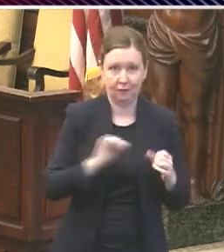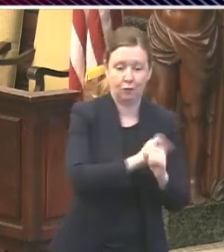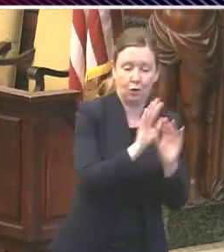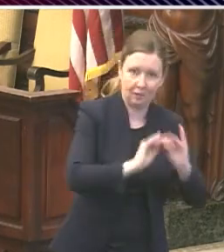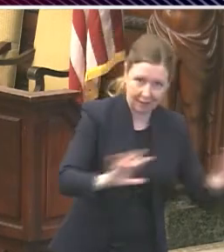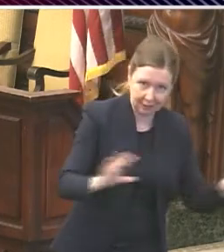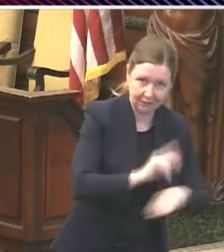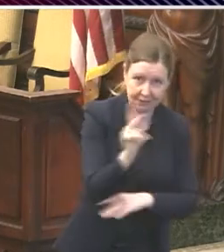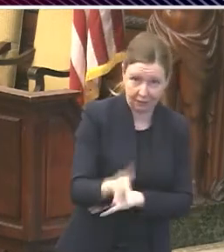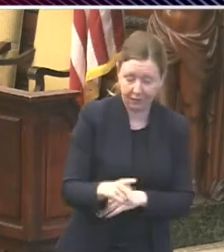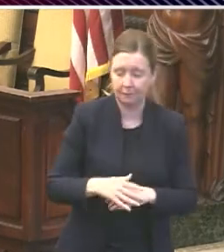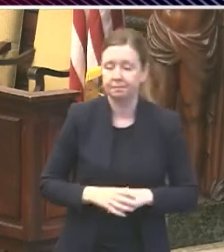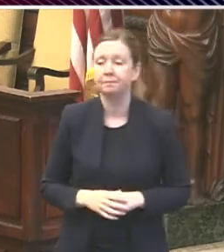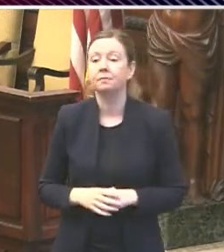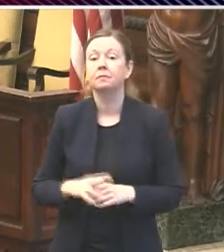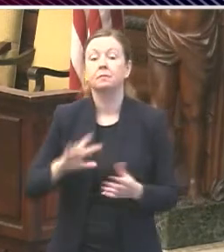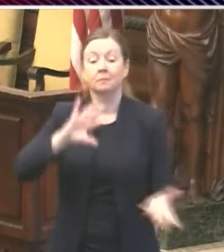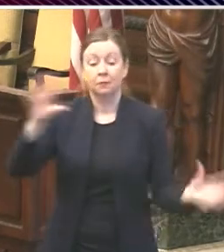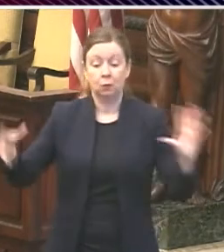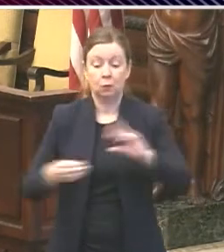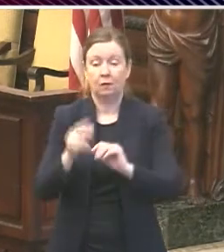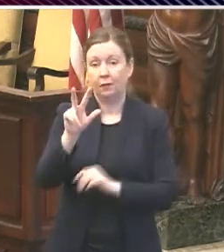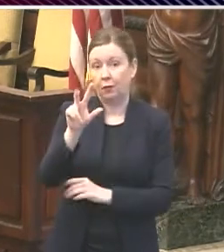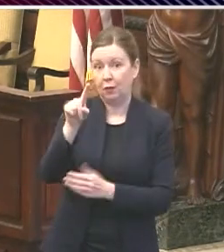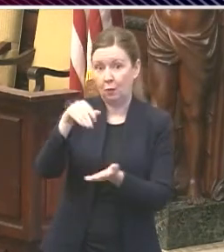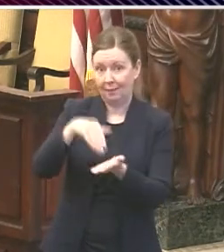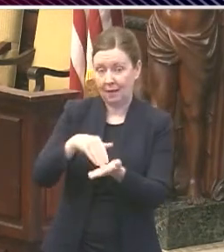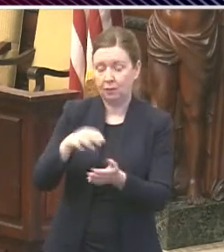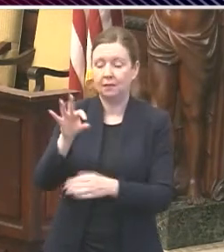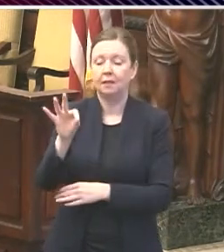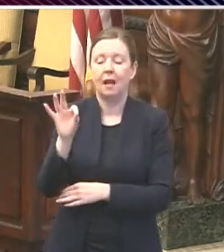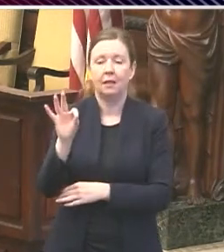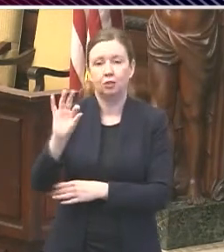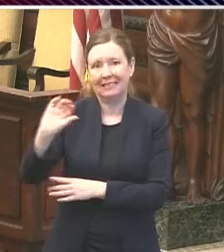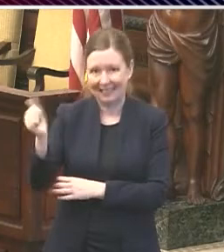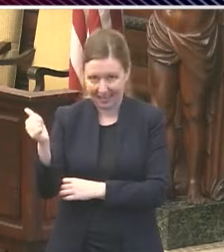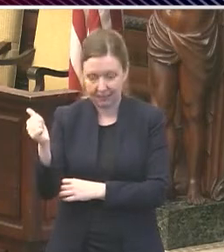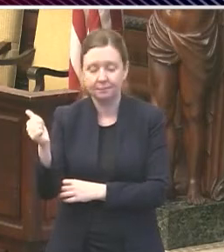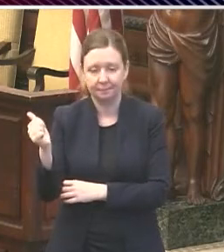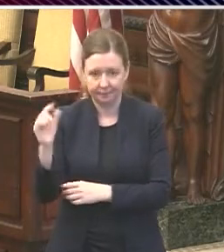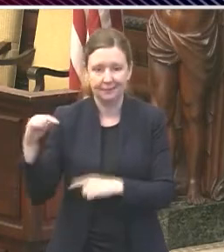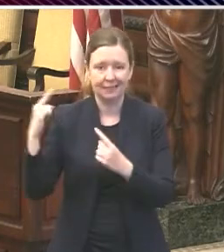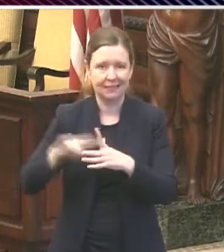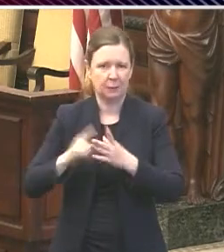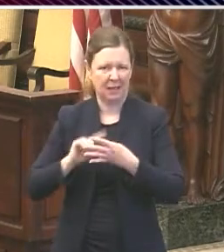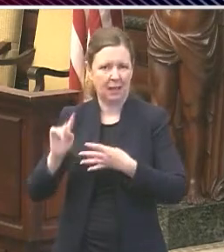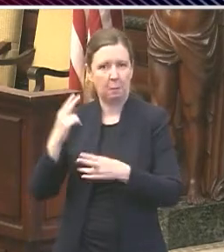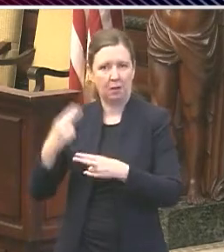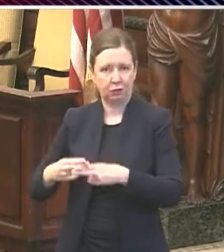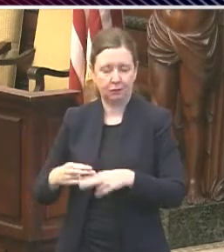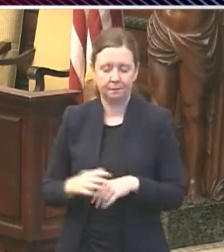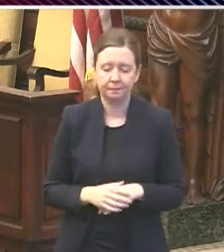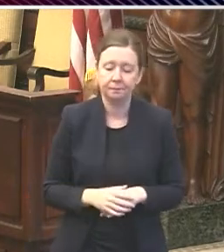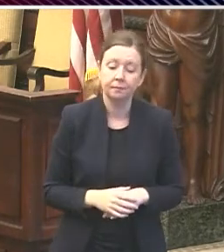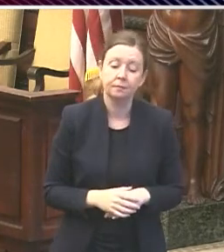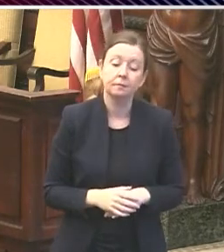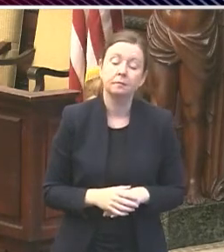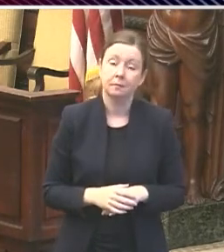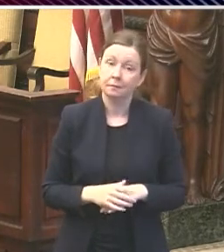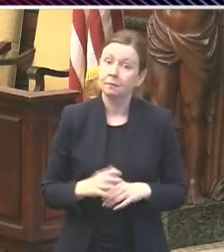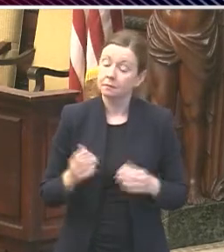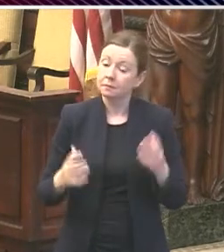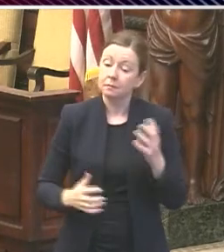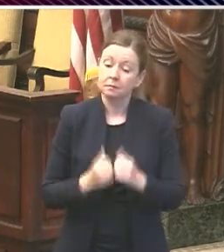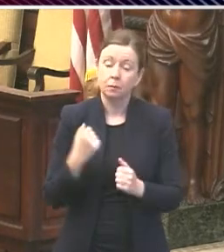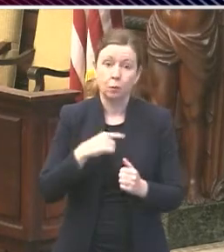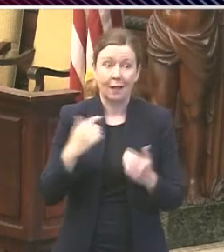in Philadelphia residents, bringing us to a total of 31,910 since the beginning of the epidemic. Now, that's a large number of cases. We